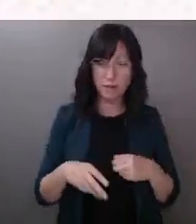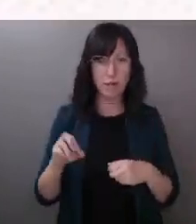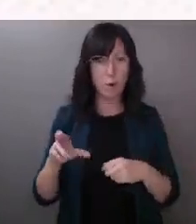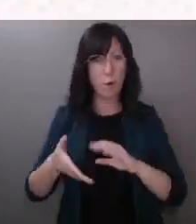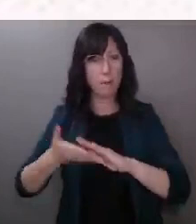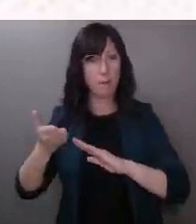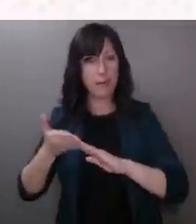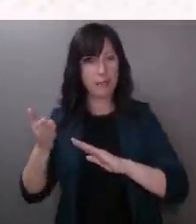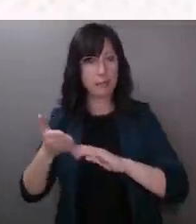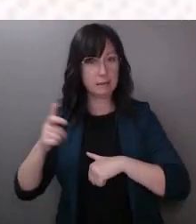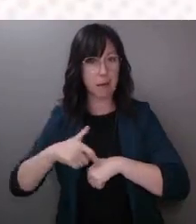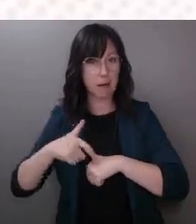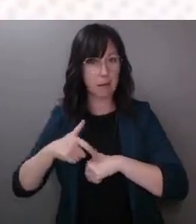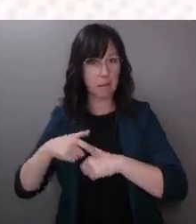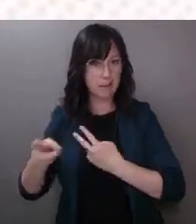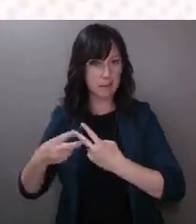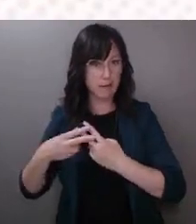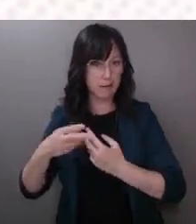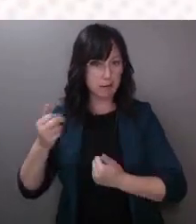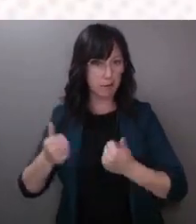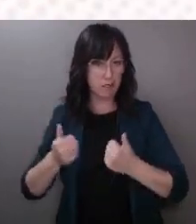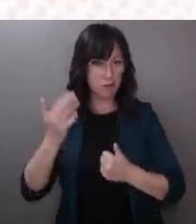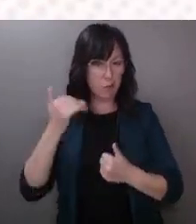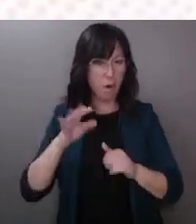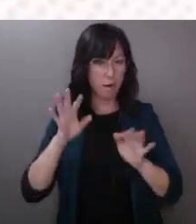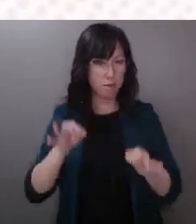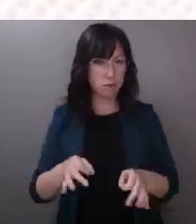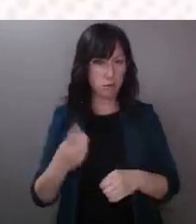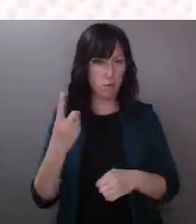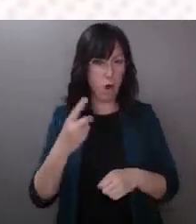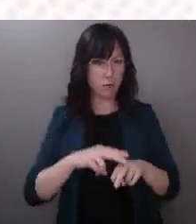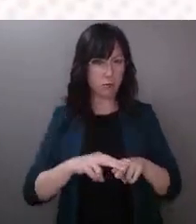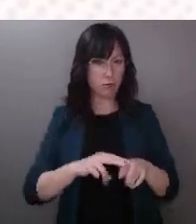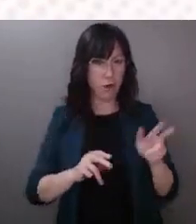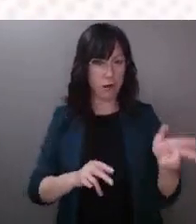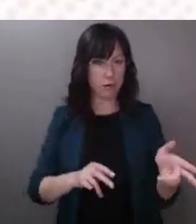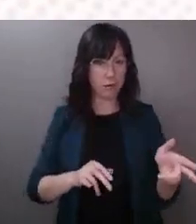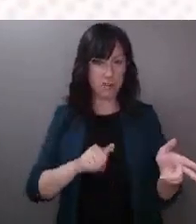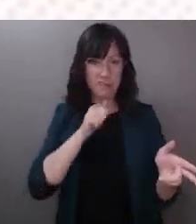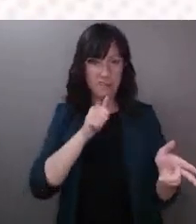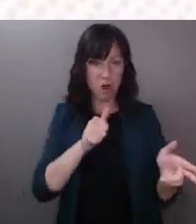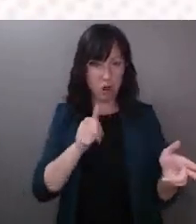tear on the trains and reducing the maintenance burden with the accelerated